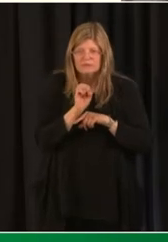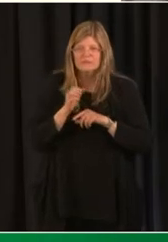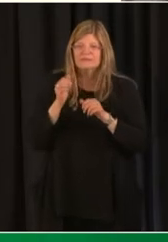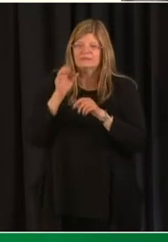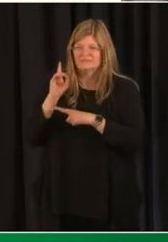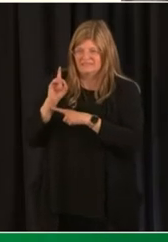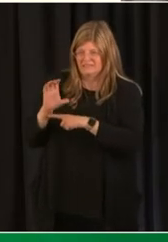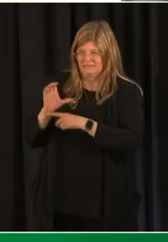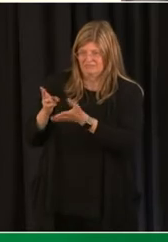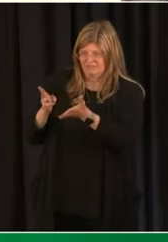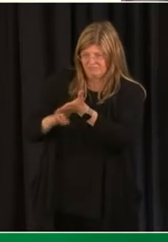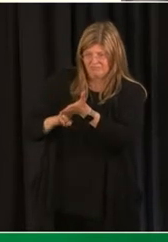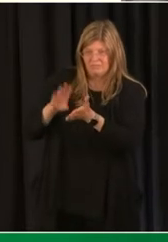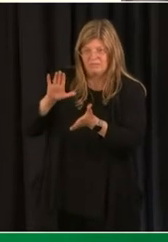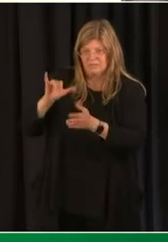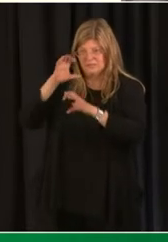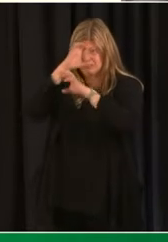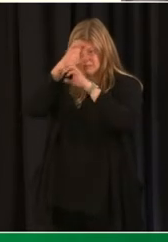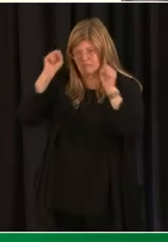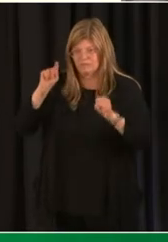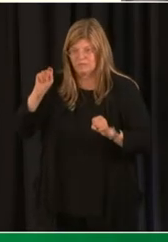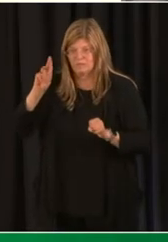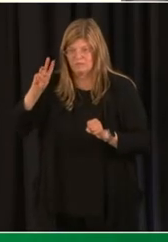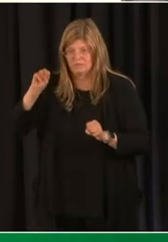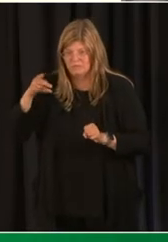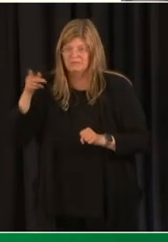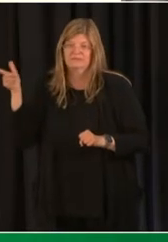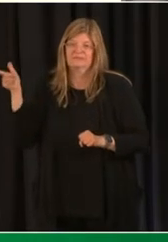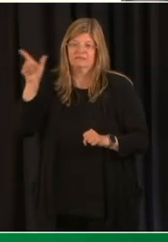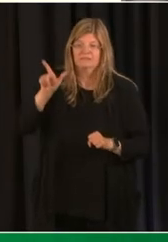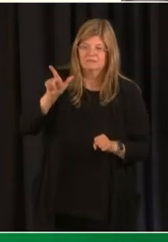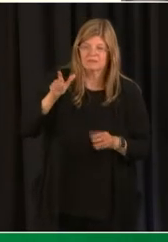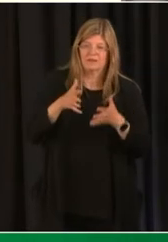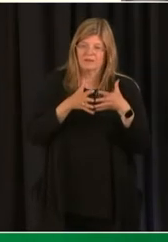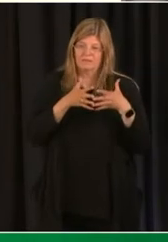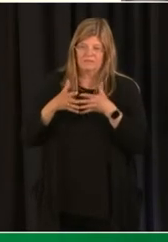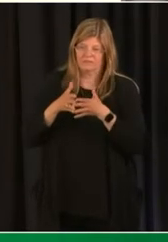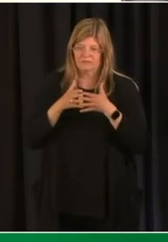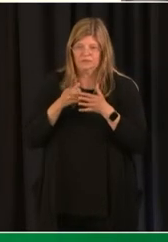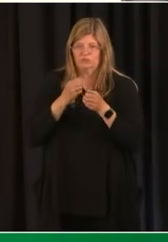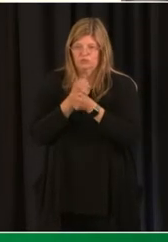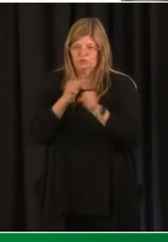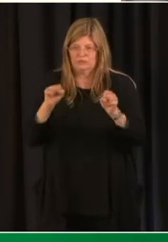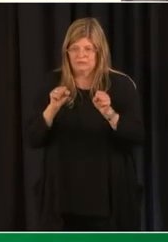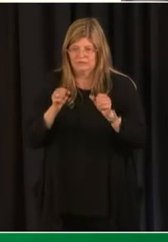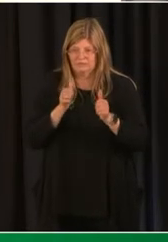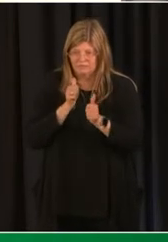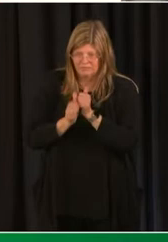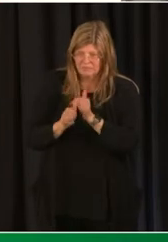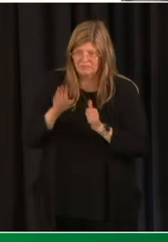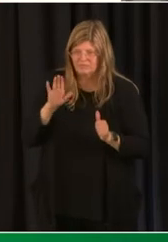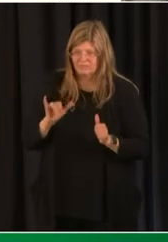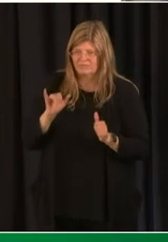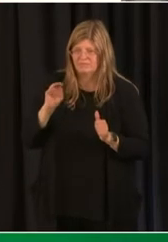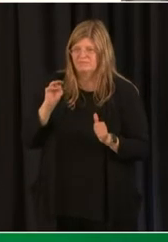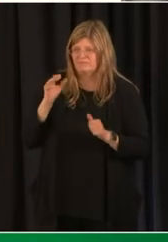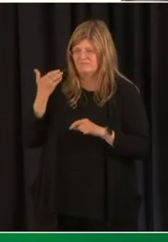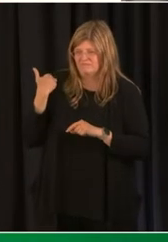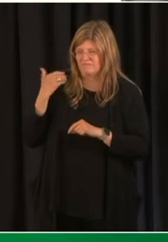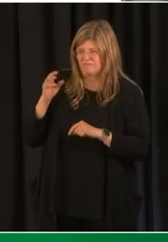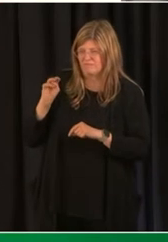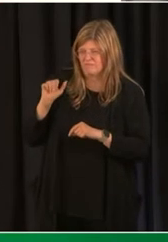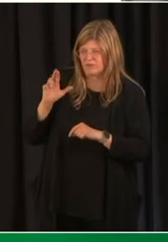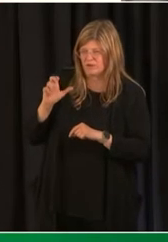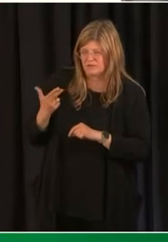December and signed by President Trump. And then the second is the American Rescue Plan, which was passed in March by the Congress and signed